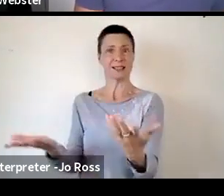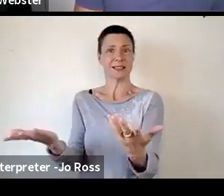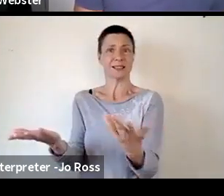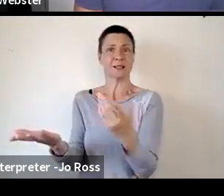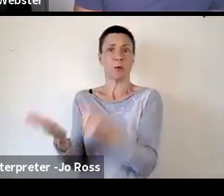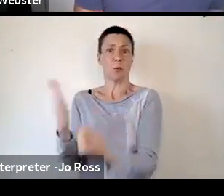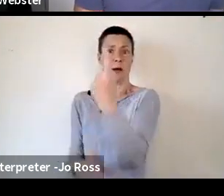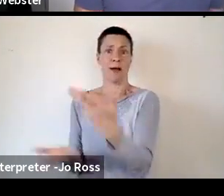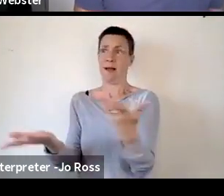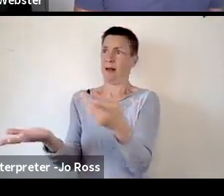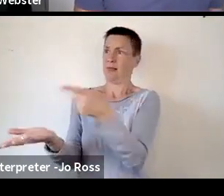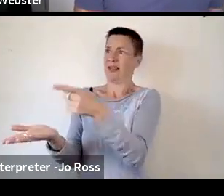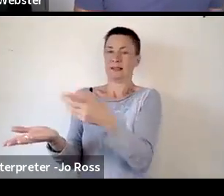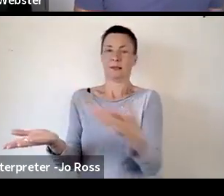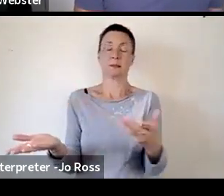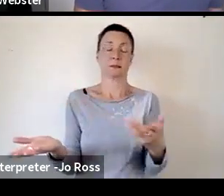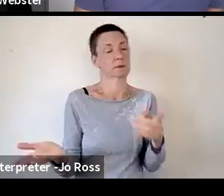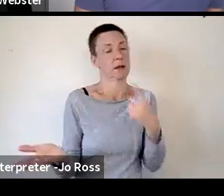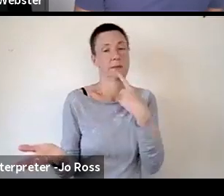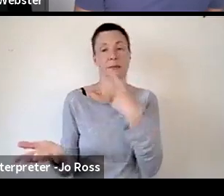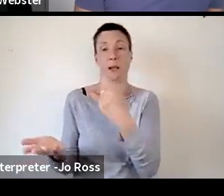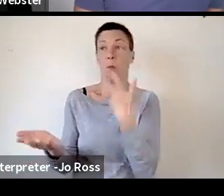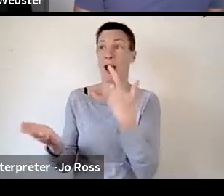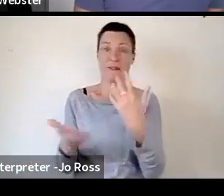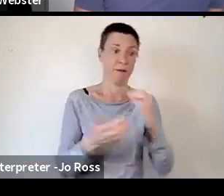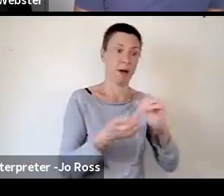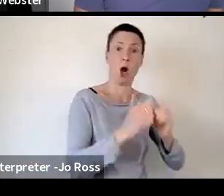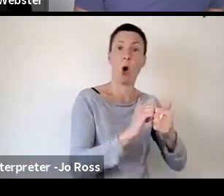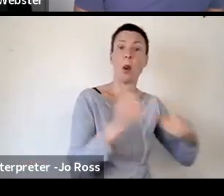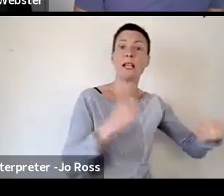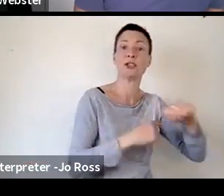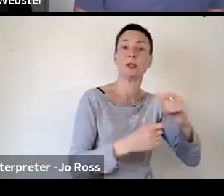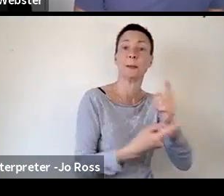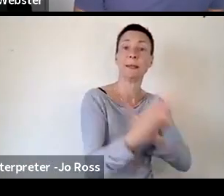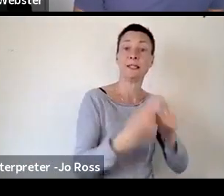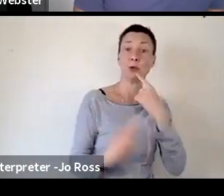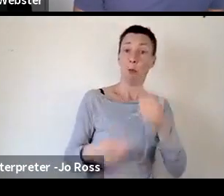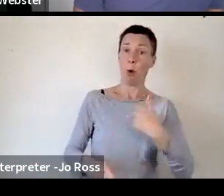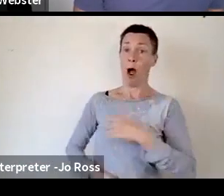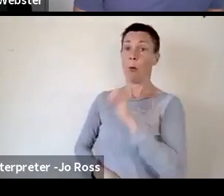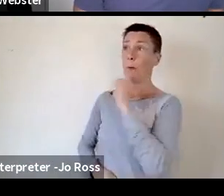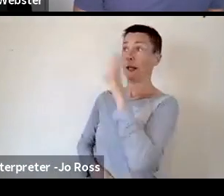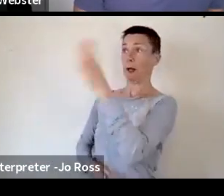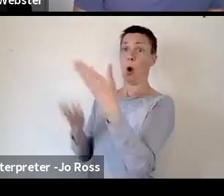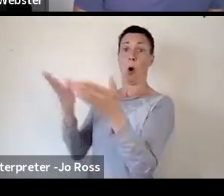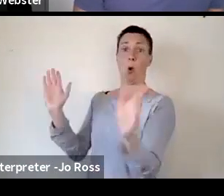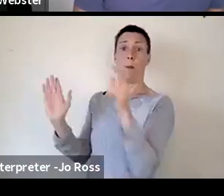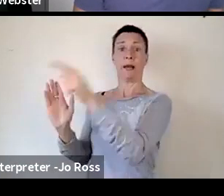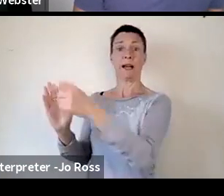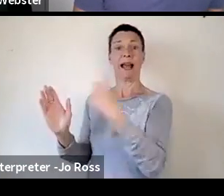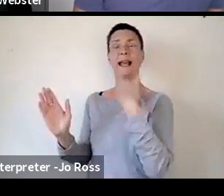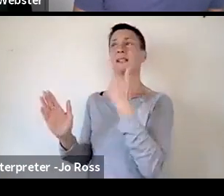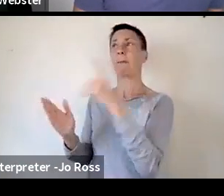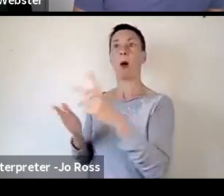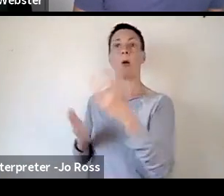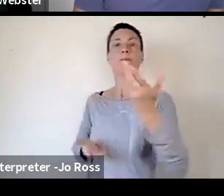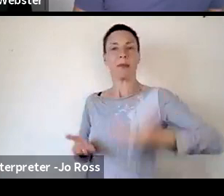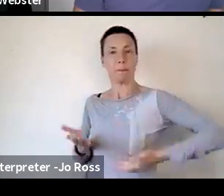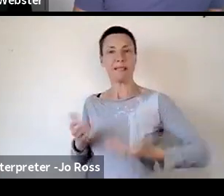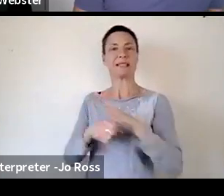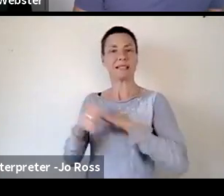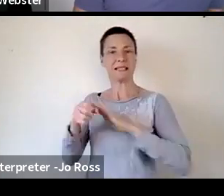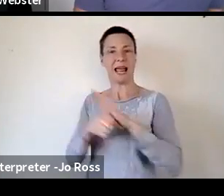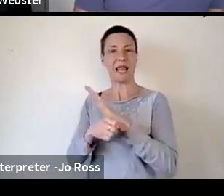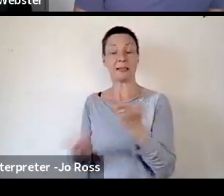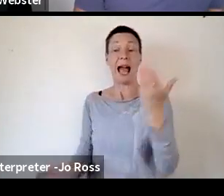and this is something I'm going to say to the broadcast. We've got a coalition meeting tomorrow, and I'm going to be really open about it. It's about finding the business case against bullying and